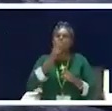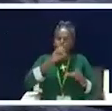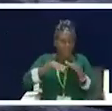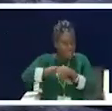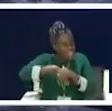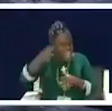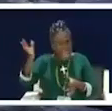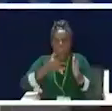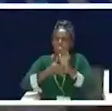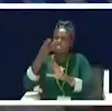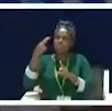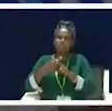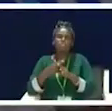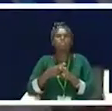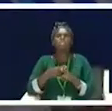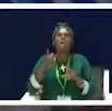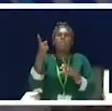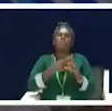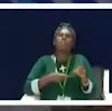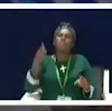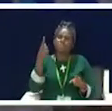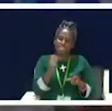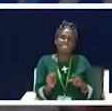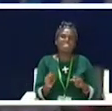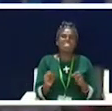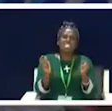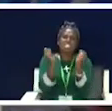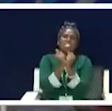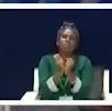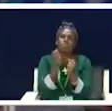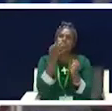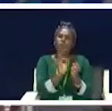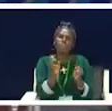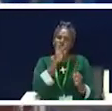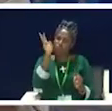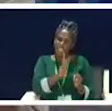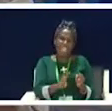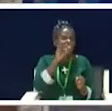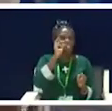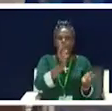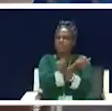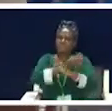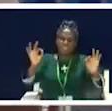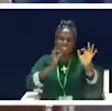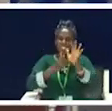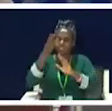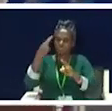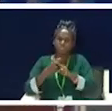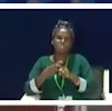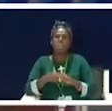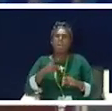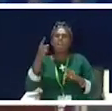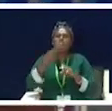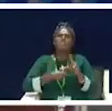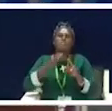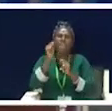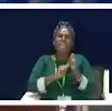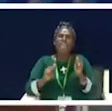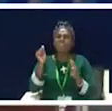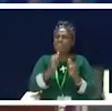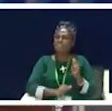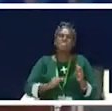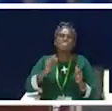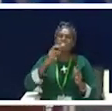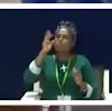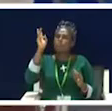out. From the shackles of the wicked, you are coming out. From every satanic limitation, you are